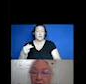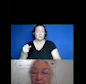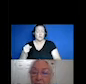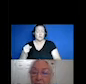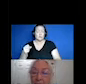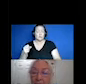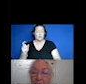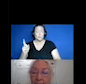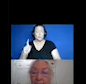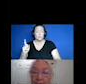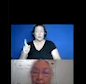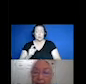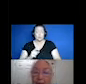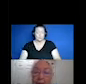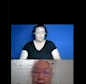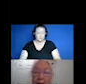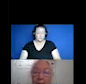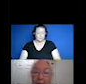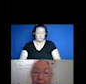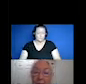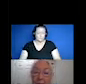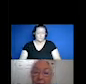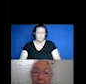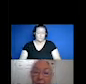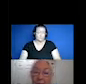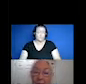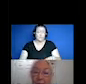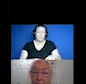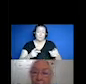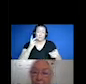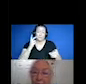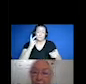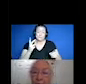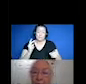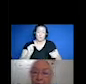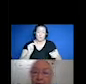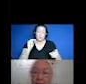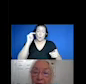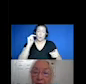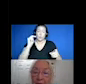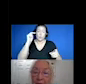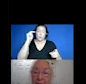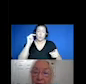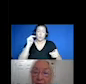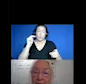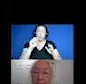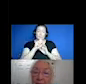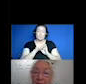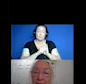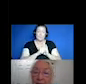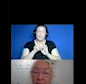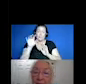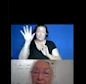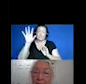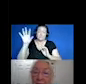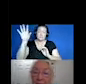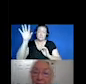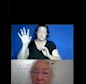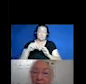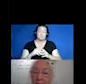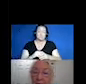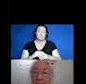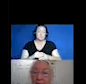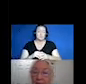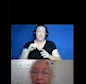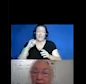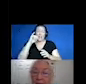facilities are located. As you can see at the northern tier of the state, that is